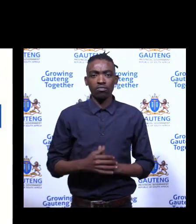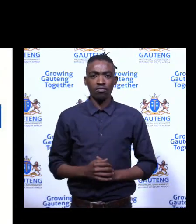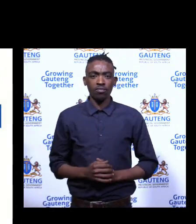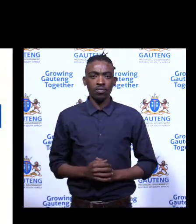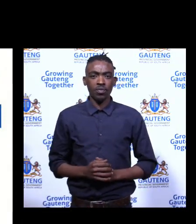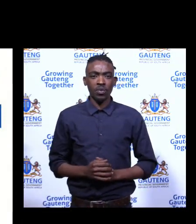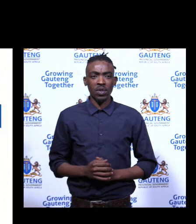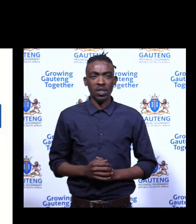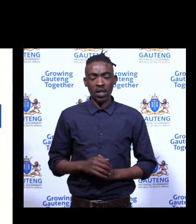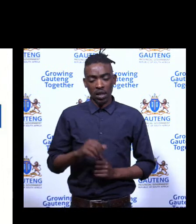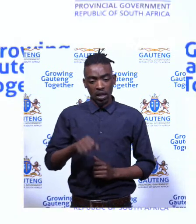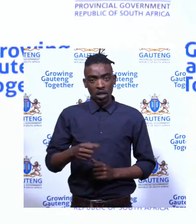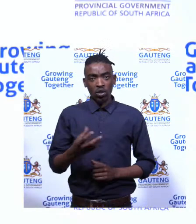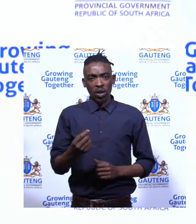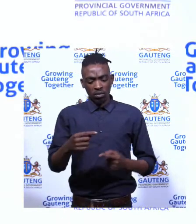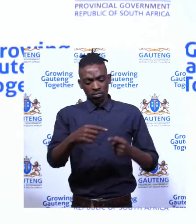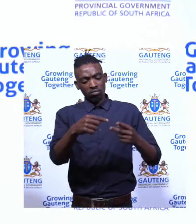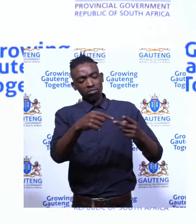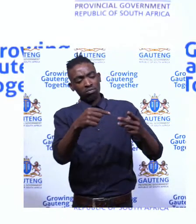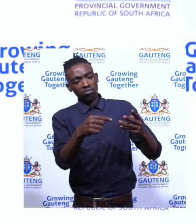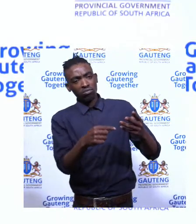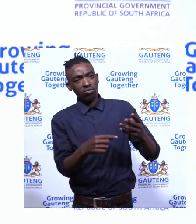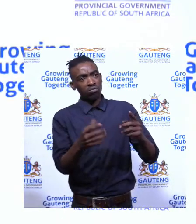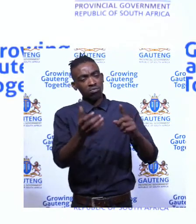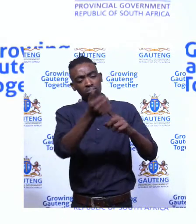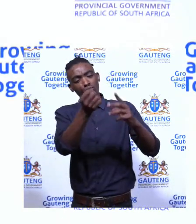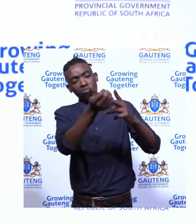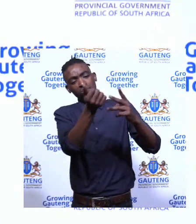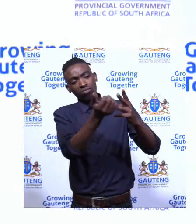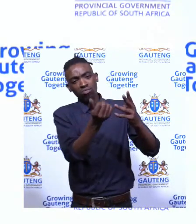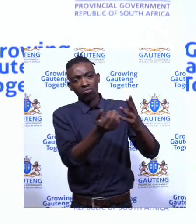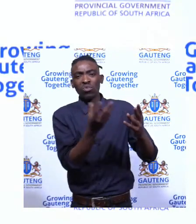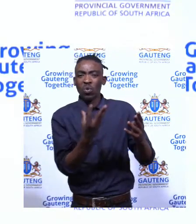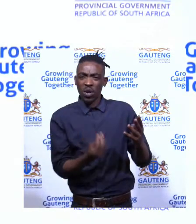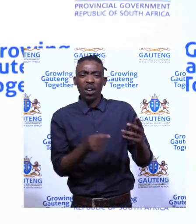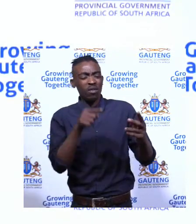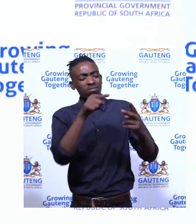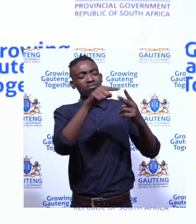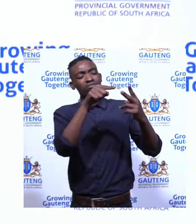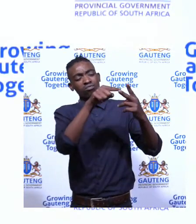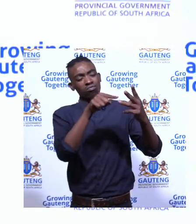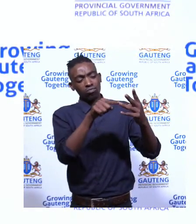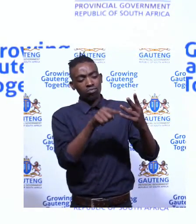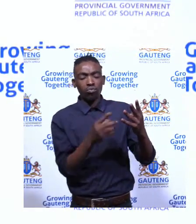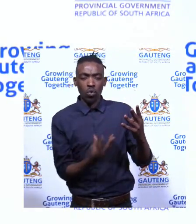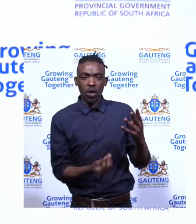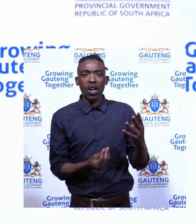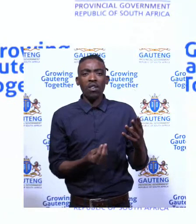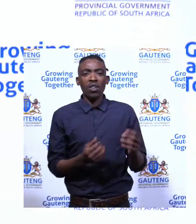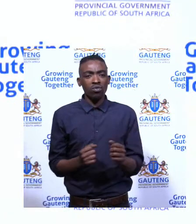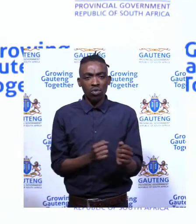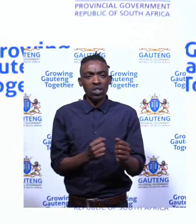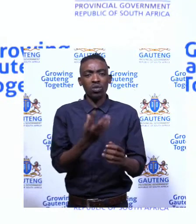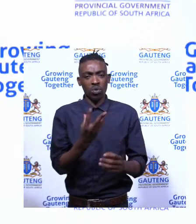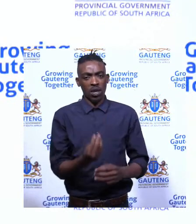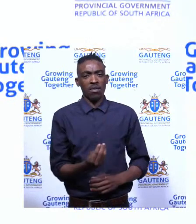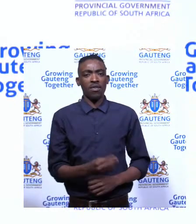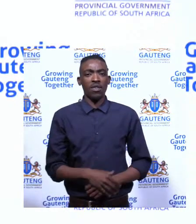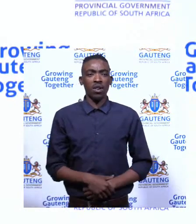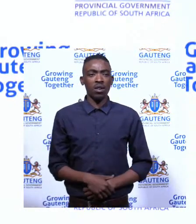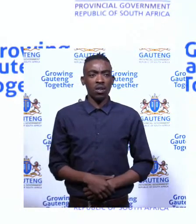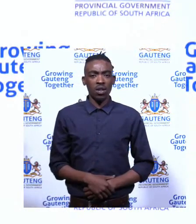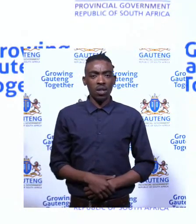of strategic goals that we are saying going forward, each one of us, whether we are in the